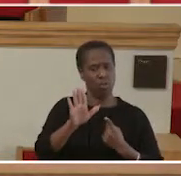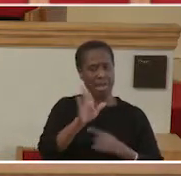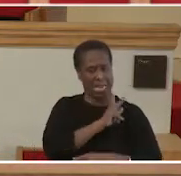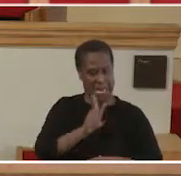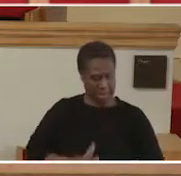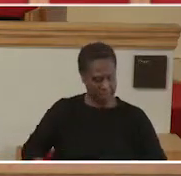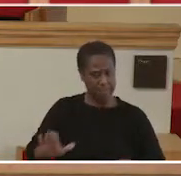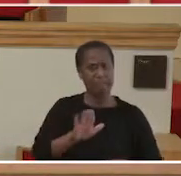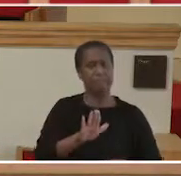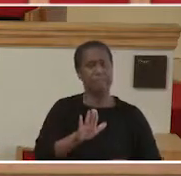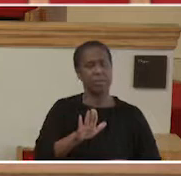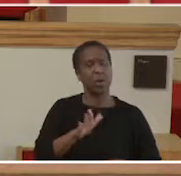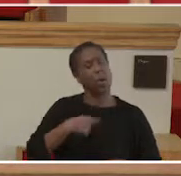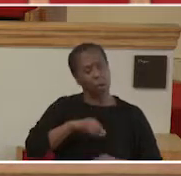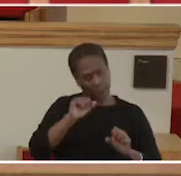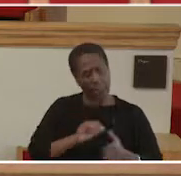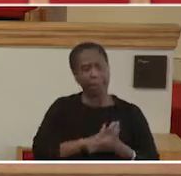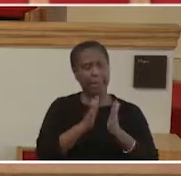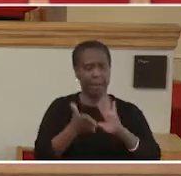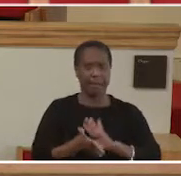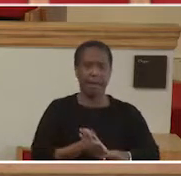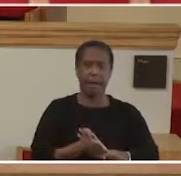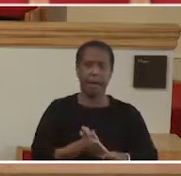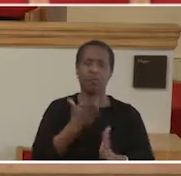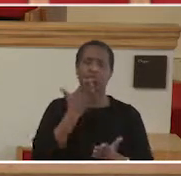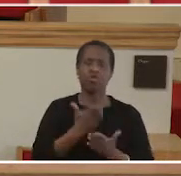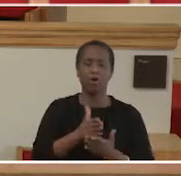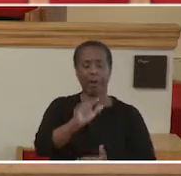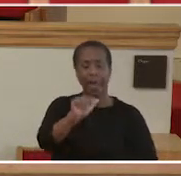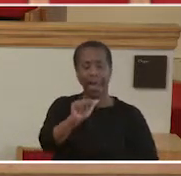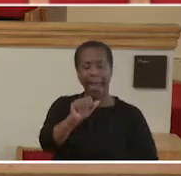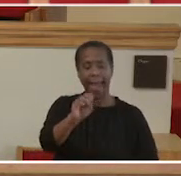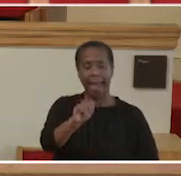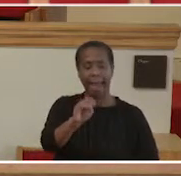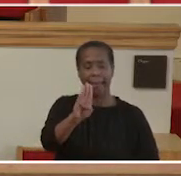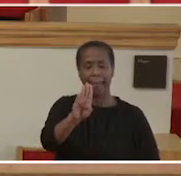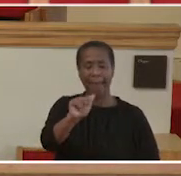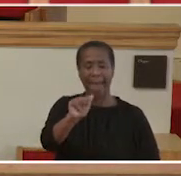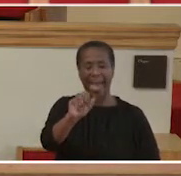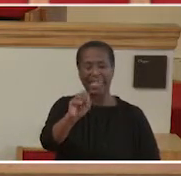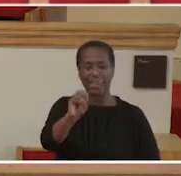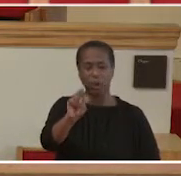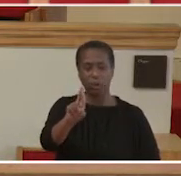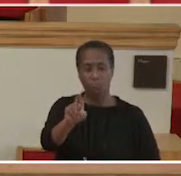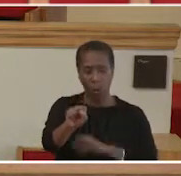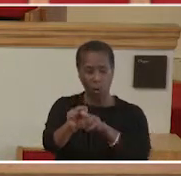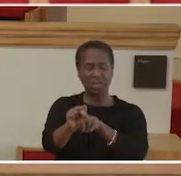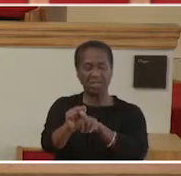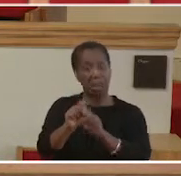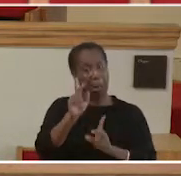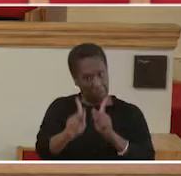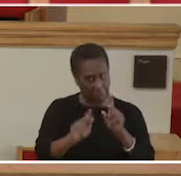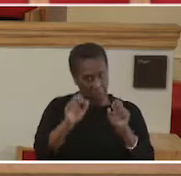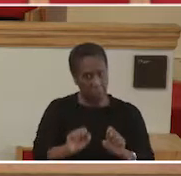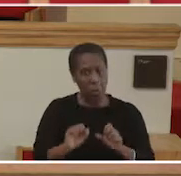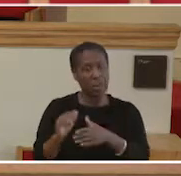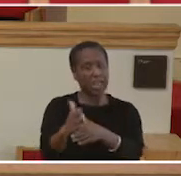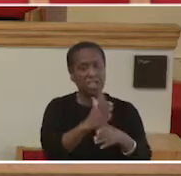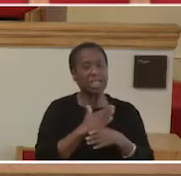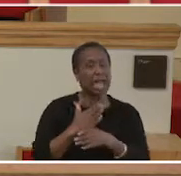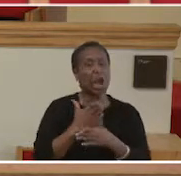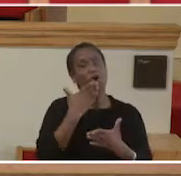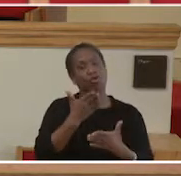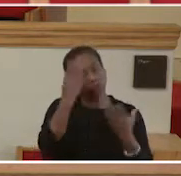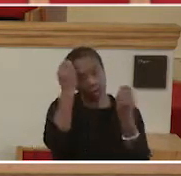would become good ambassadors, people who can share goodwill and good